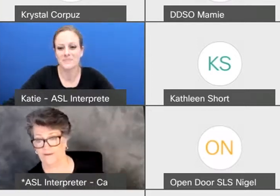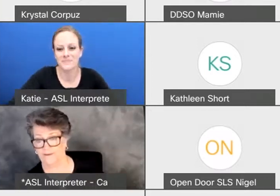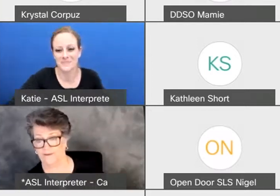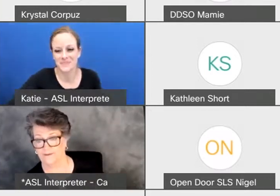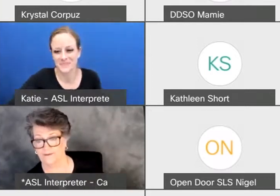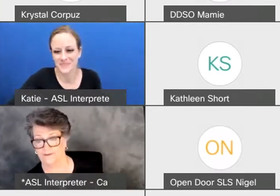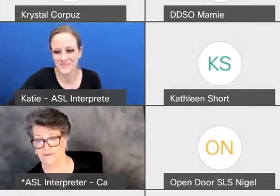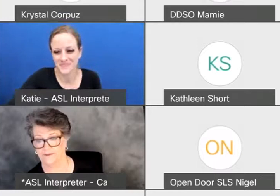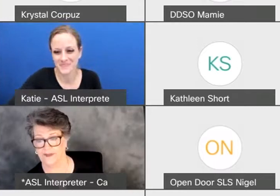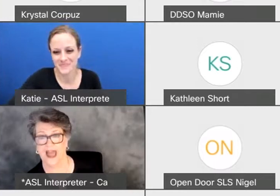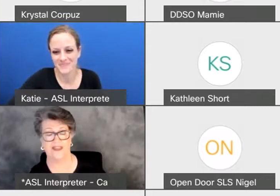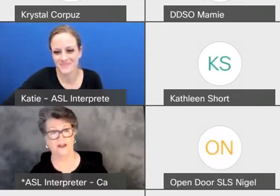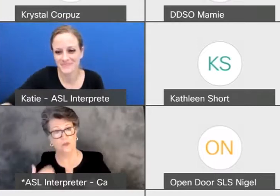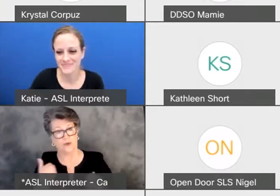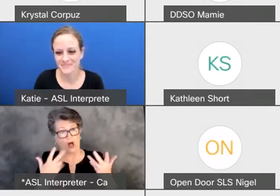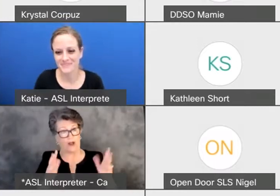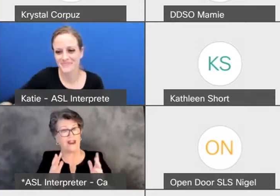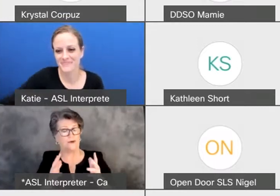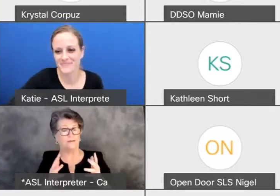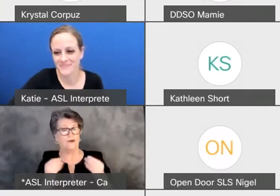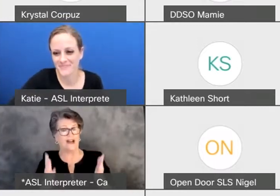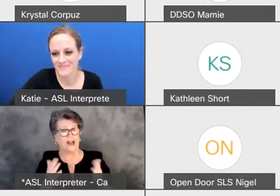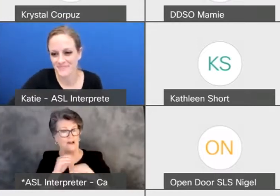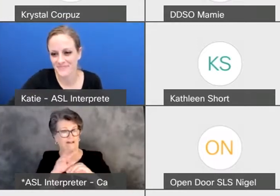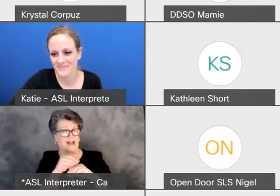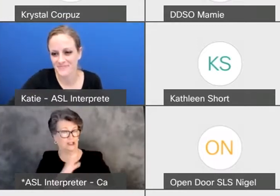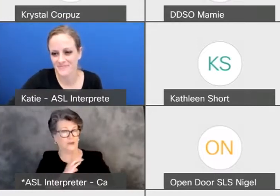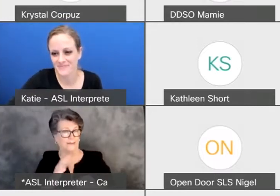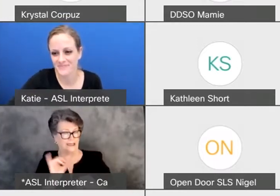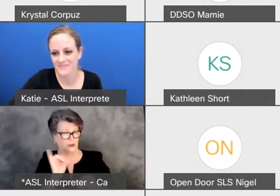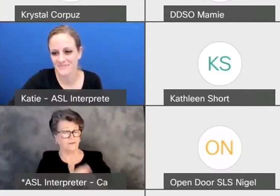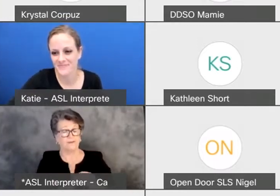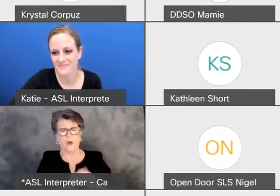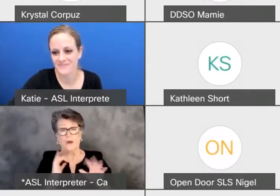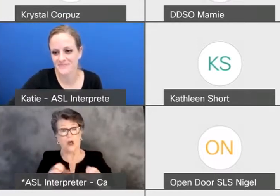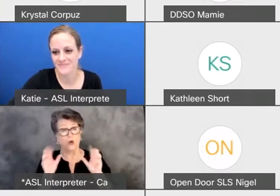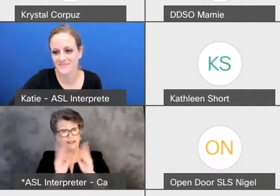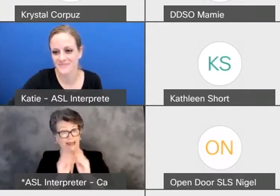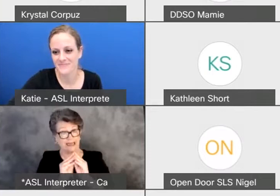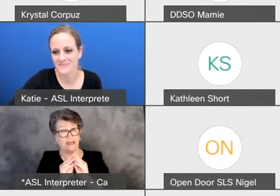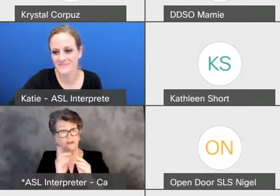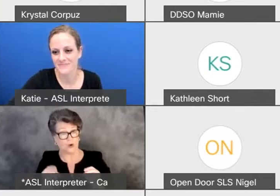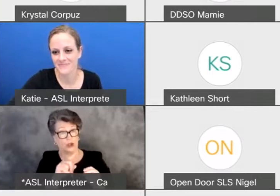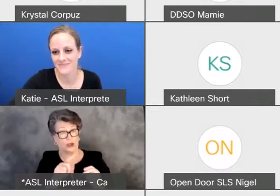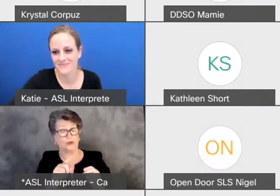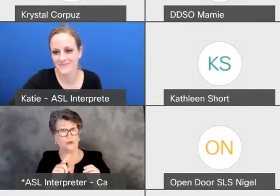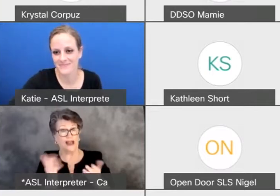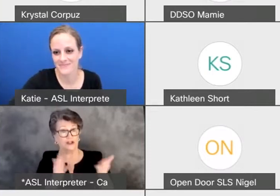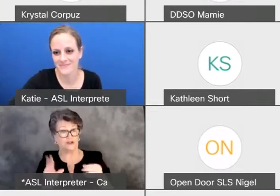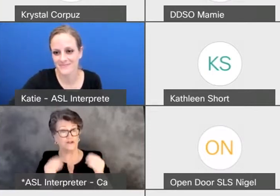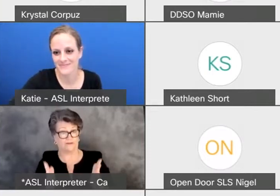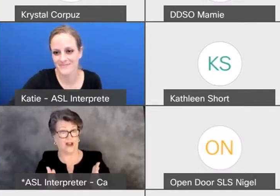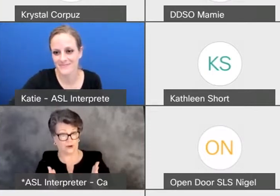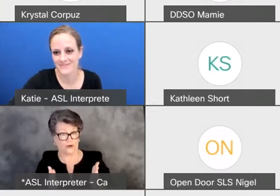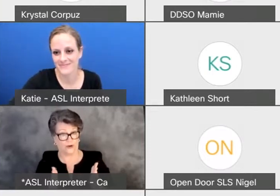advisory committee as well, is that we will host meetings for you as service providers to go over